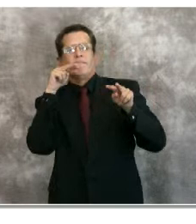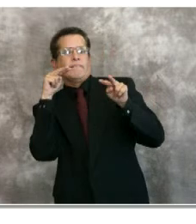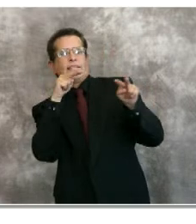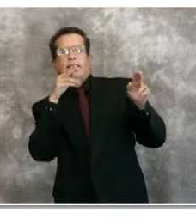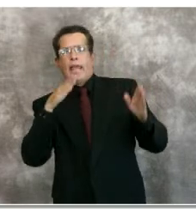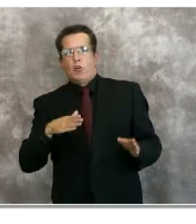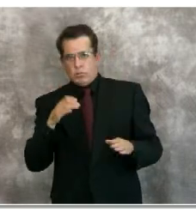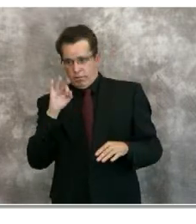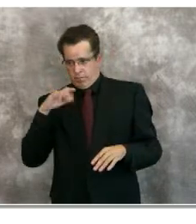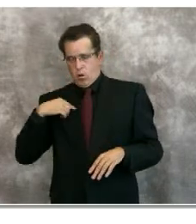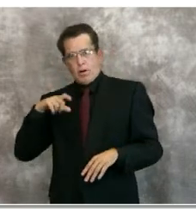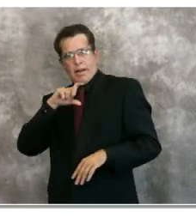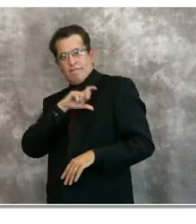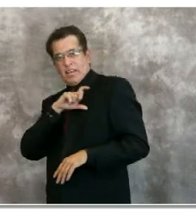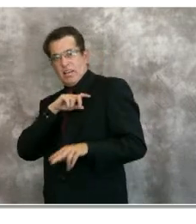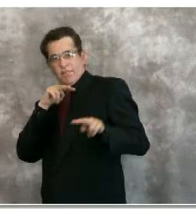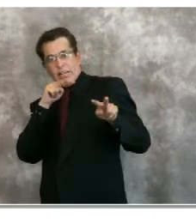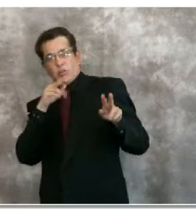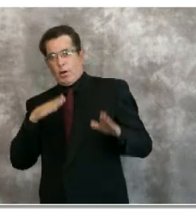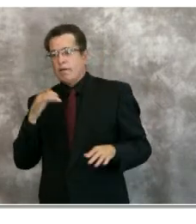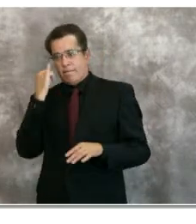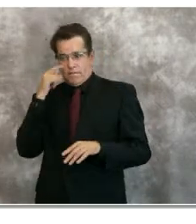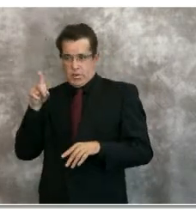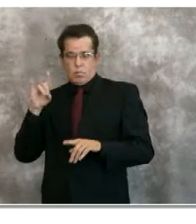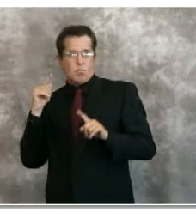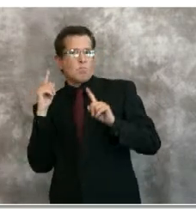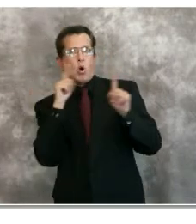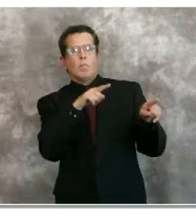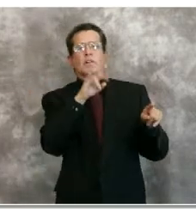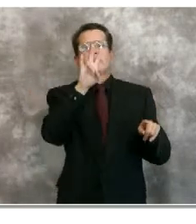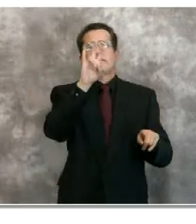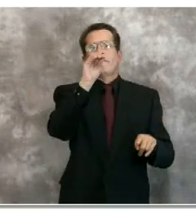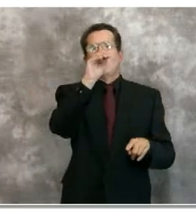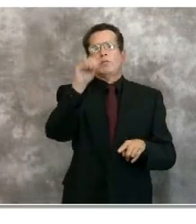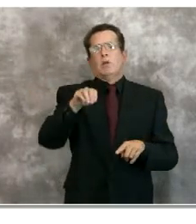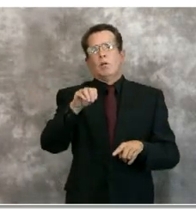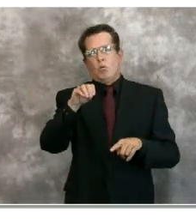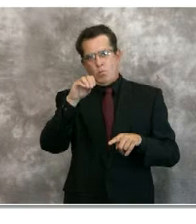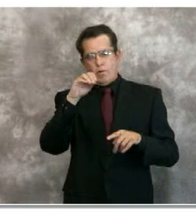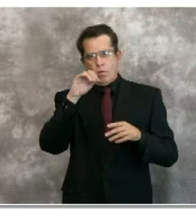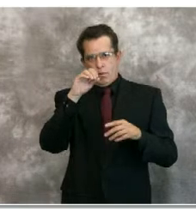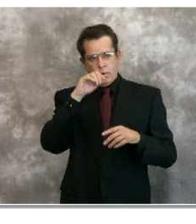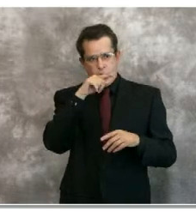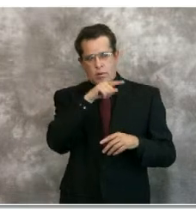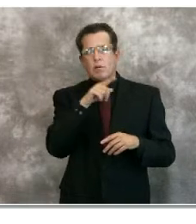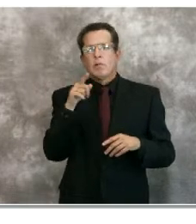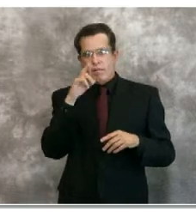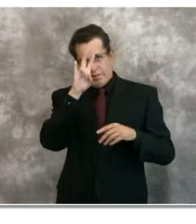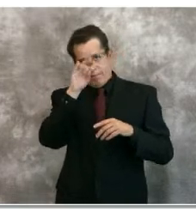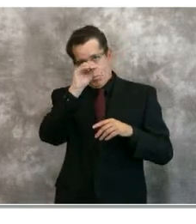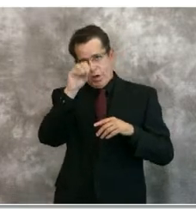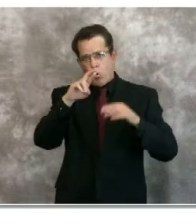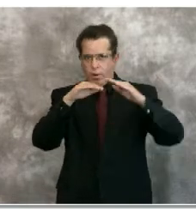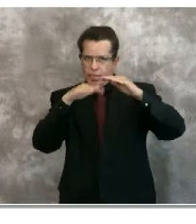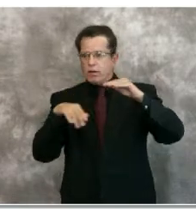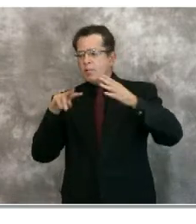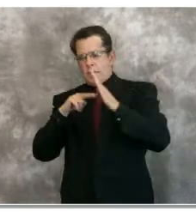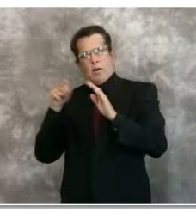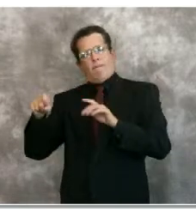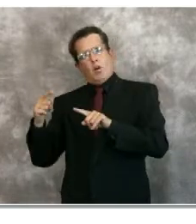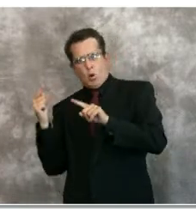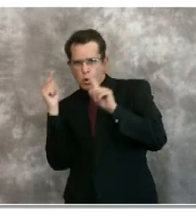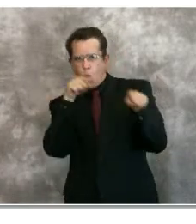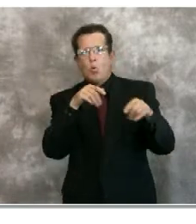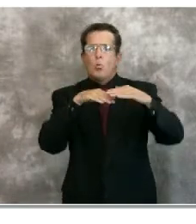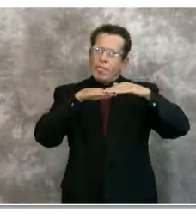if our case investigations, if 70% or less of investigations are initiated within 24 hours